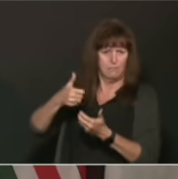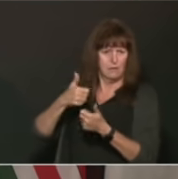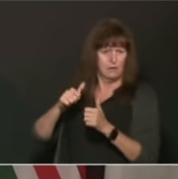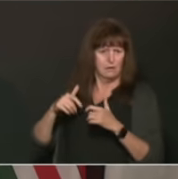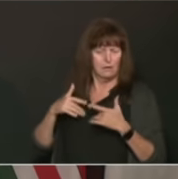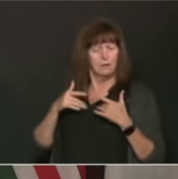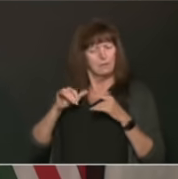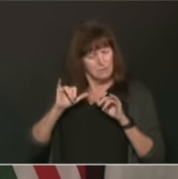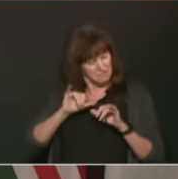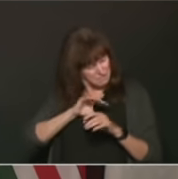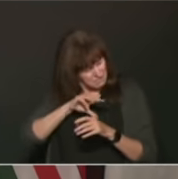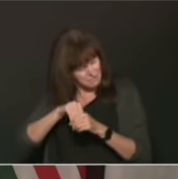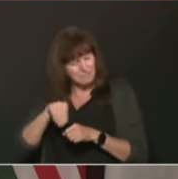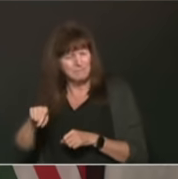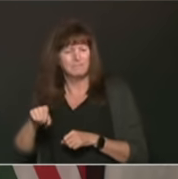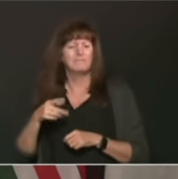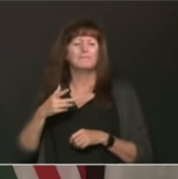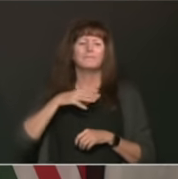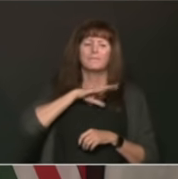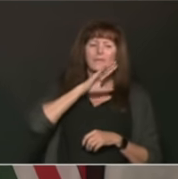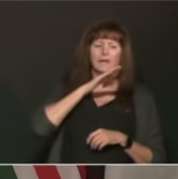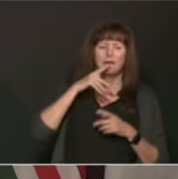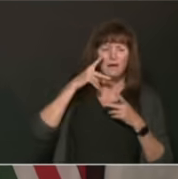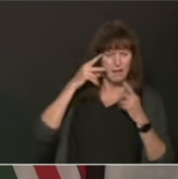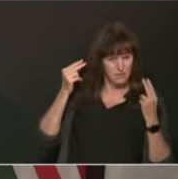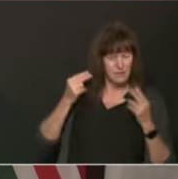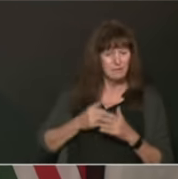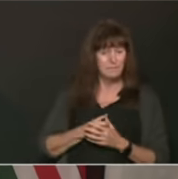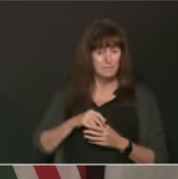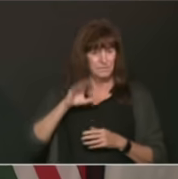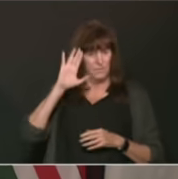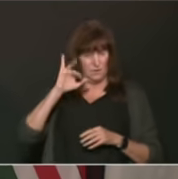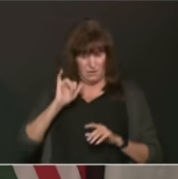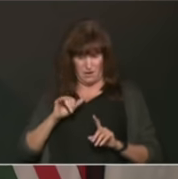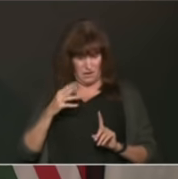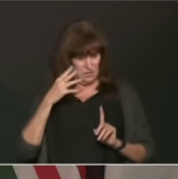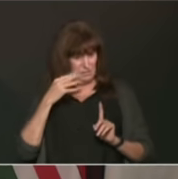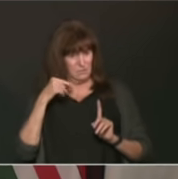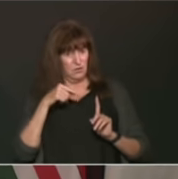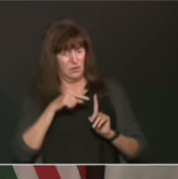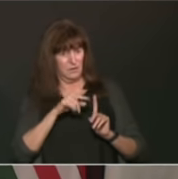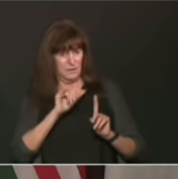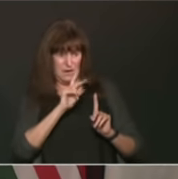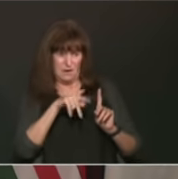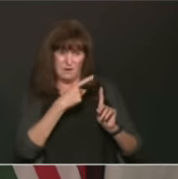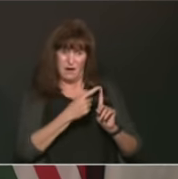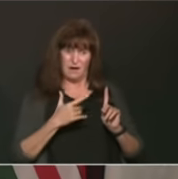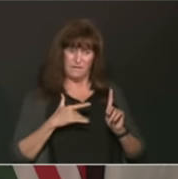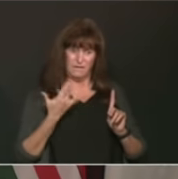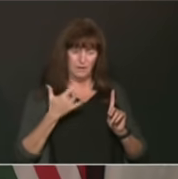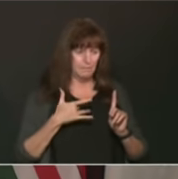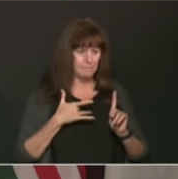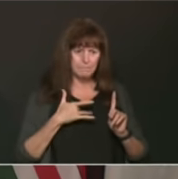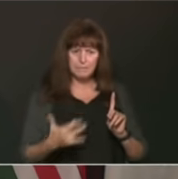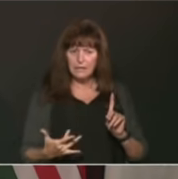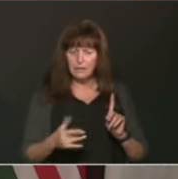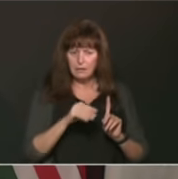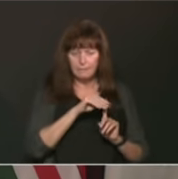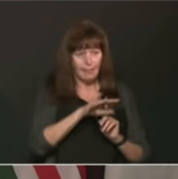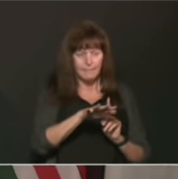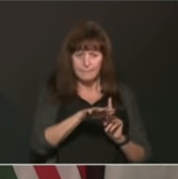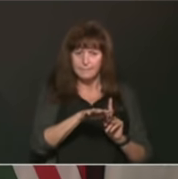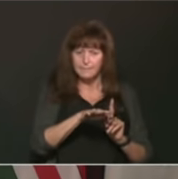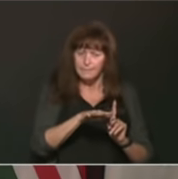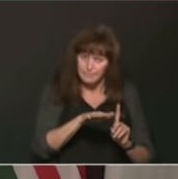from experience it is exactly these kinds of events that can lead to spikes in transmission. But provided we do our best to